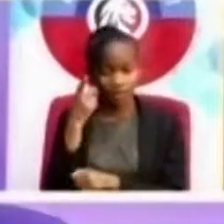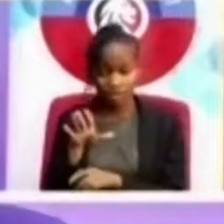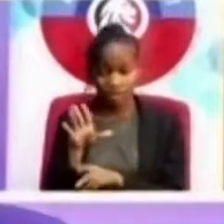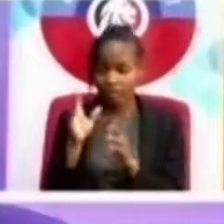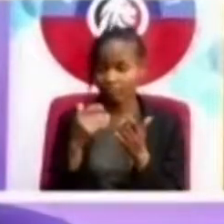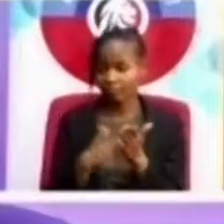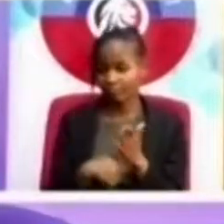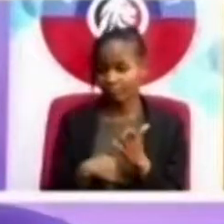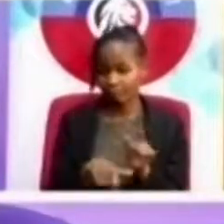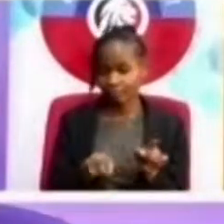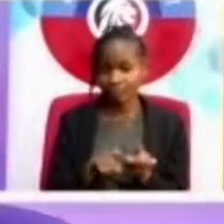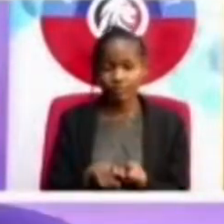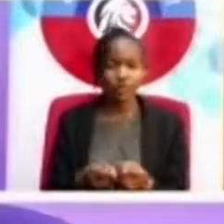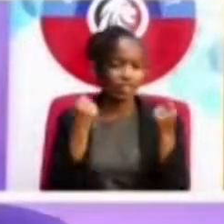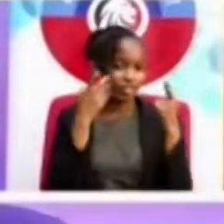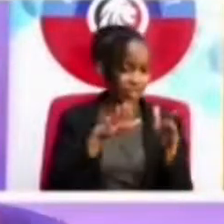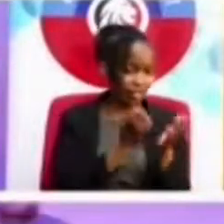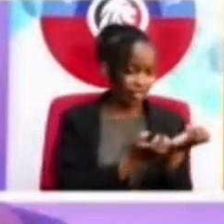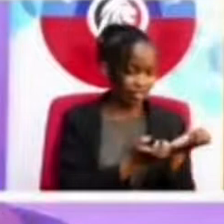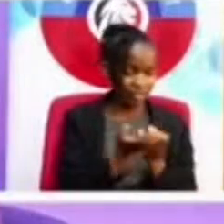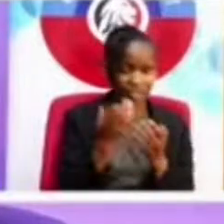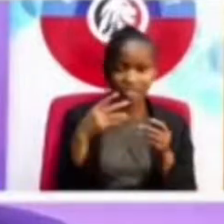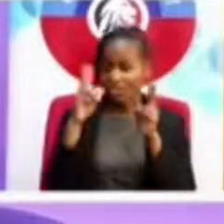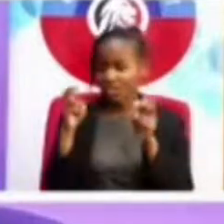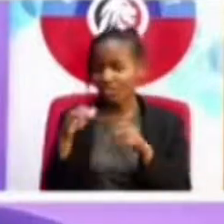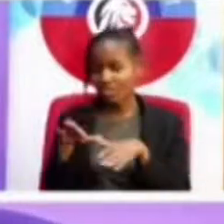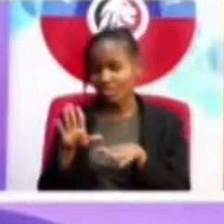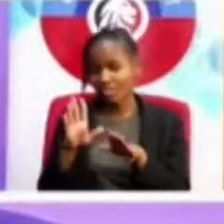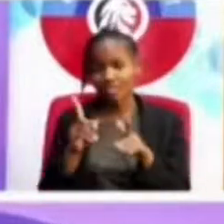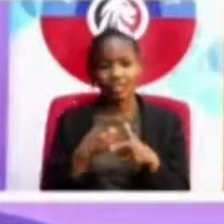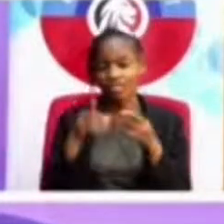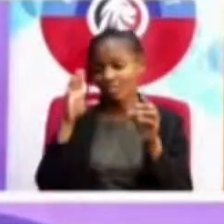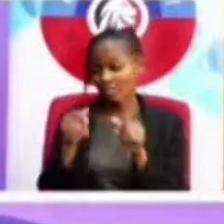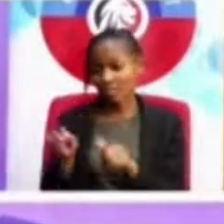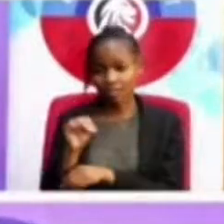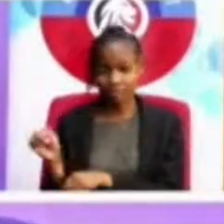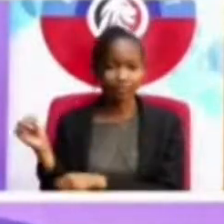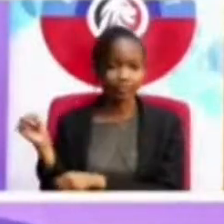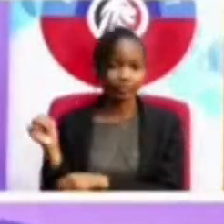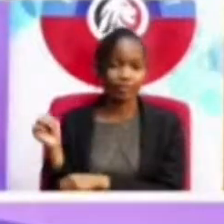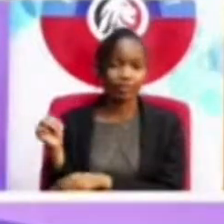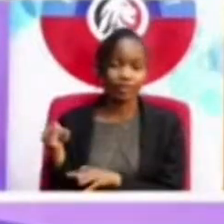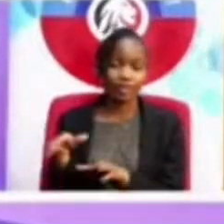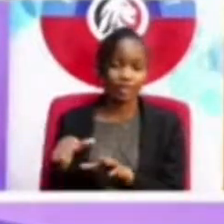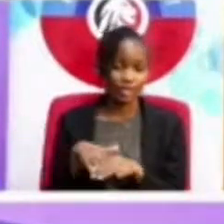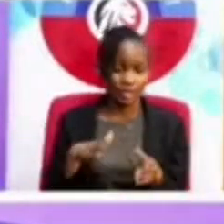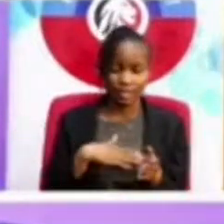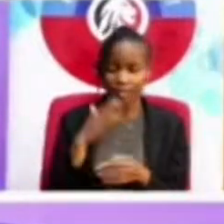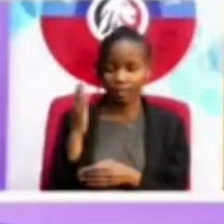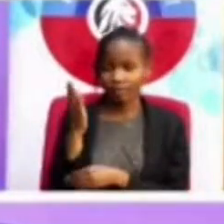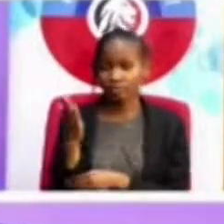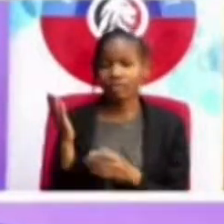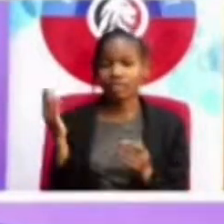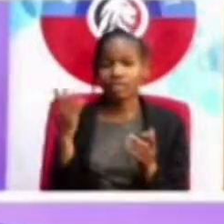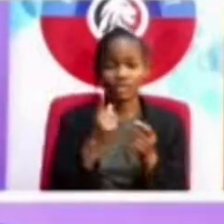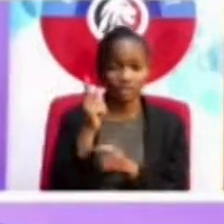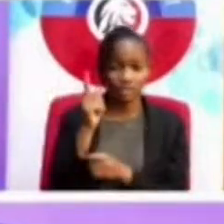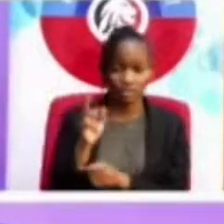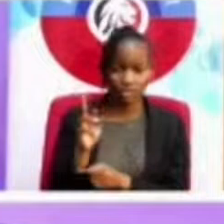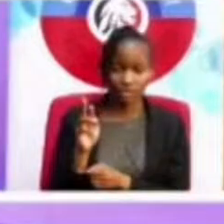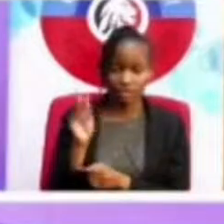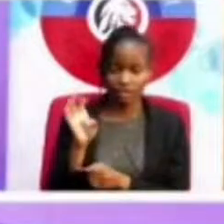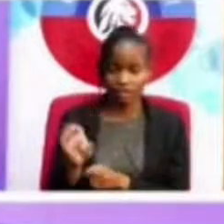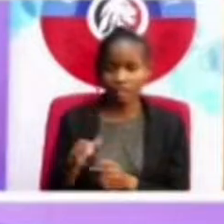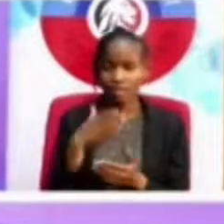understand their businesses, their issues, and we resolve them as part of facilitating trade. Thank you. Yeah,